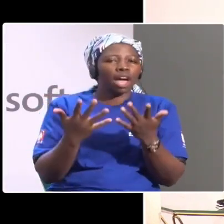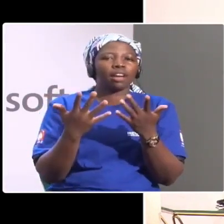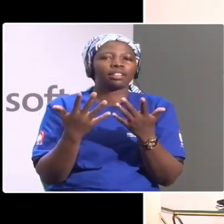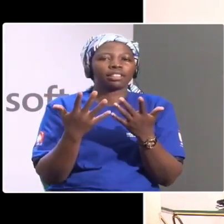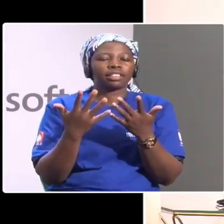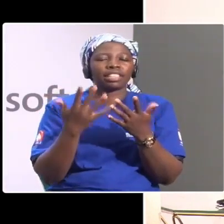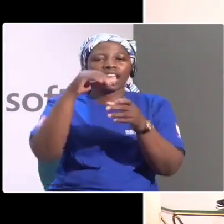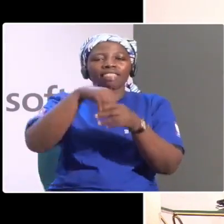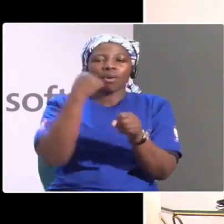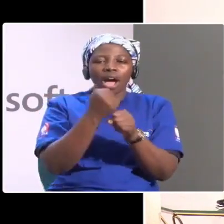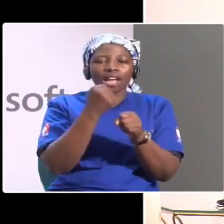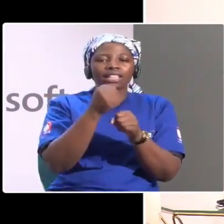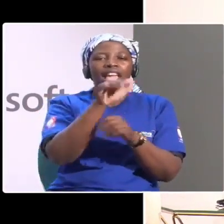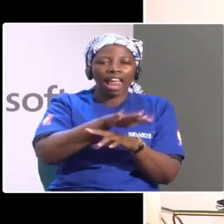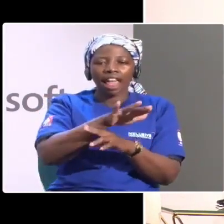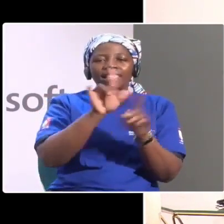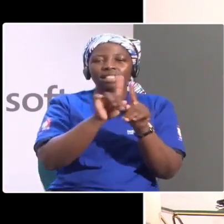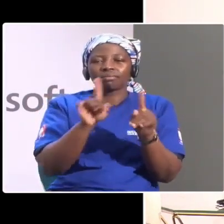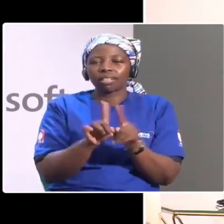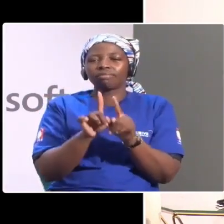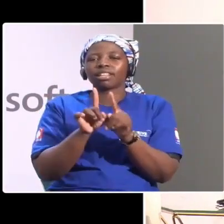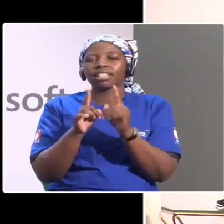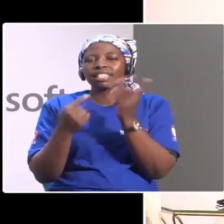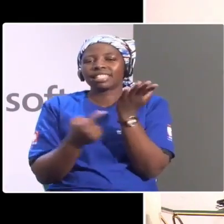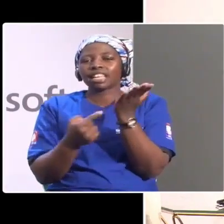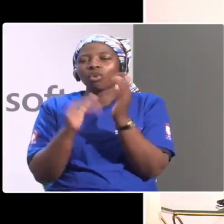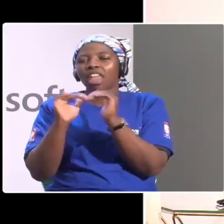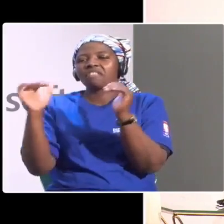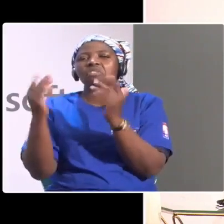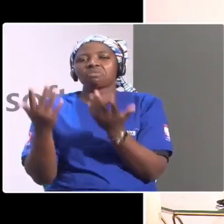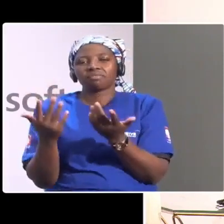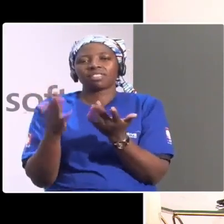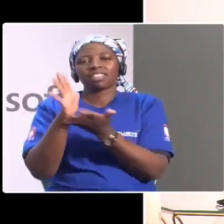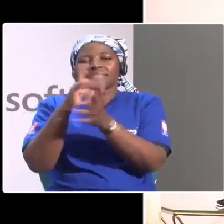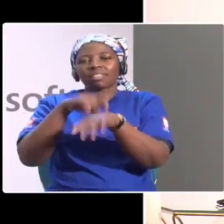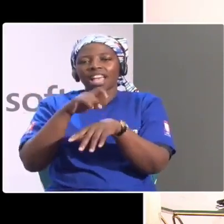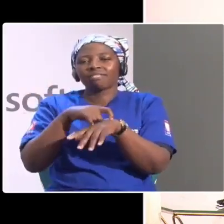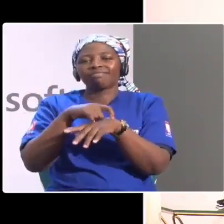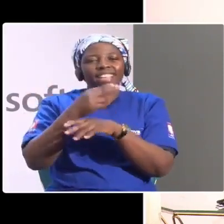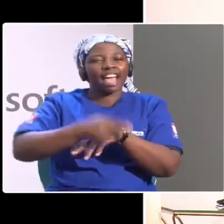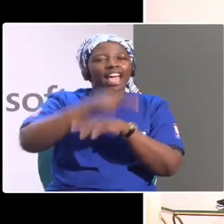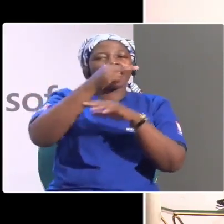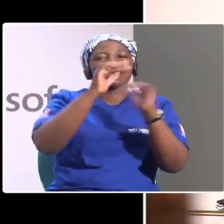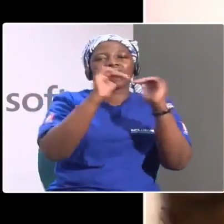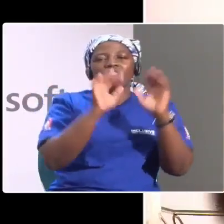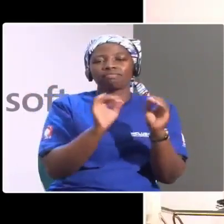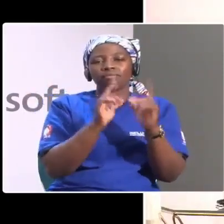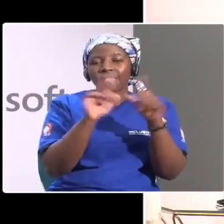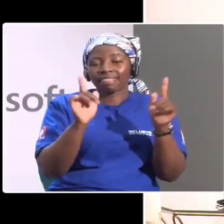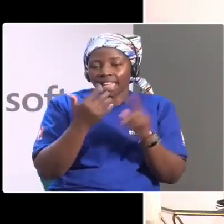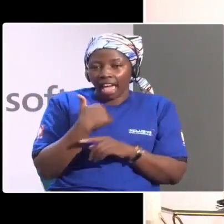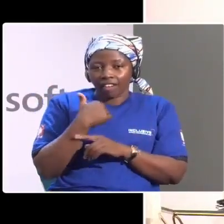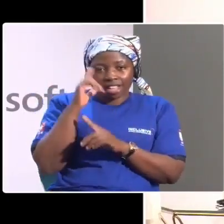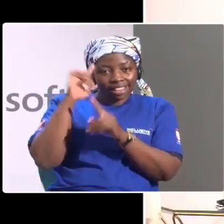operational level, at the technical level. They may not appear at a higher level, but they have a